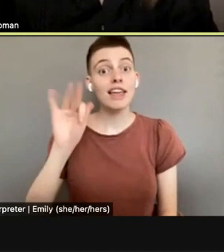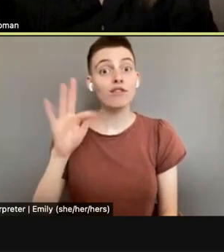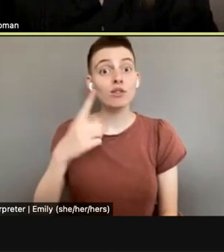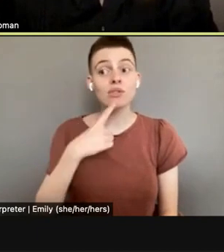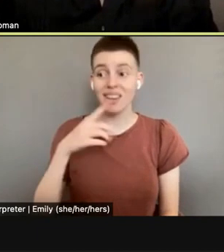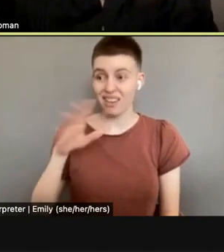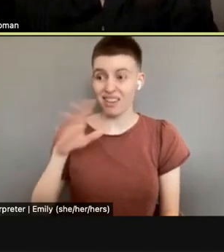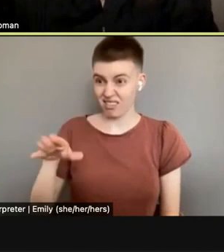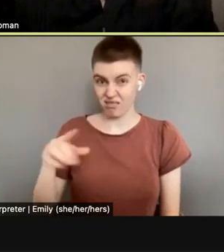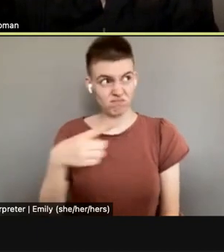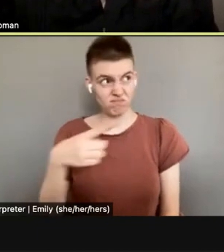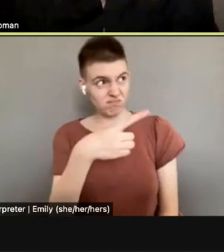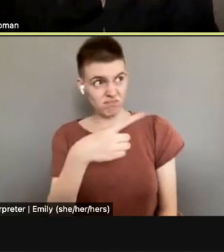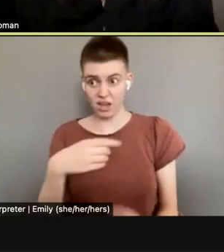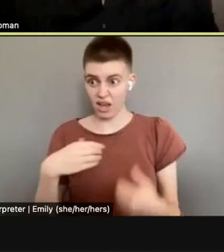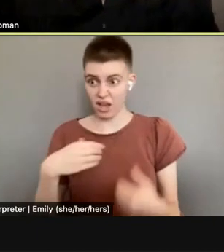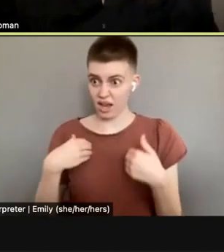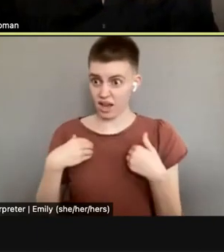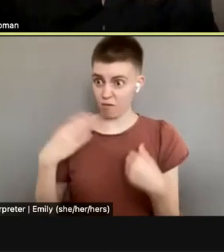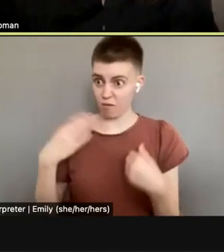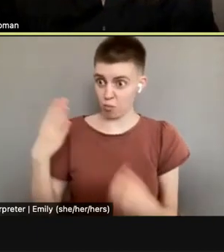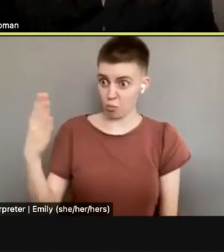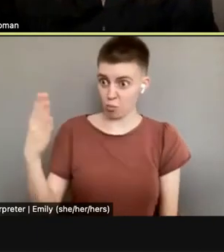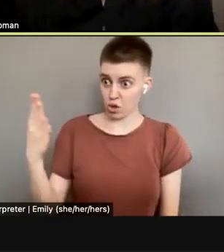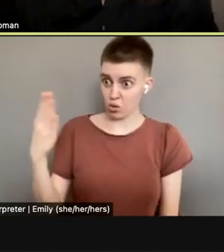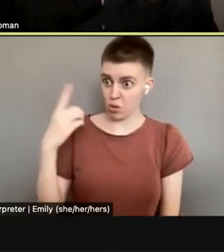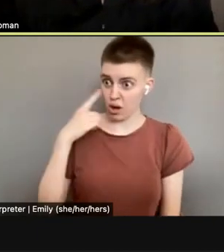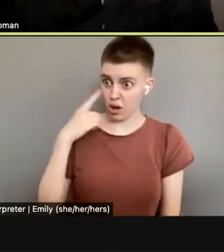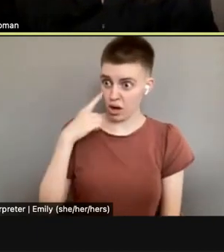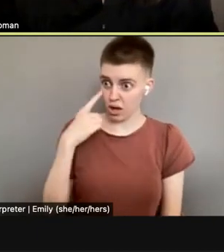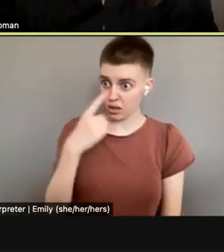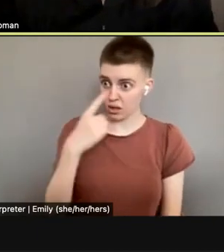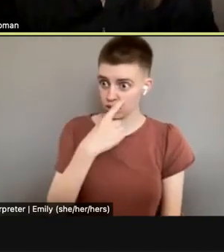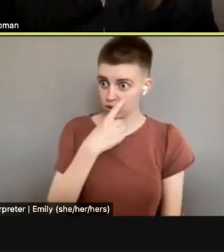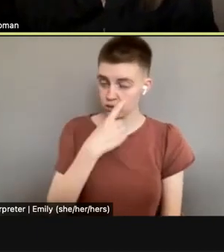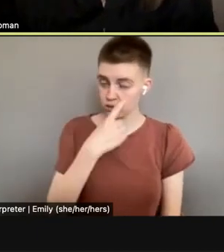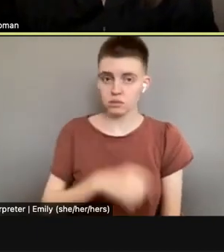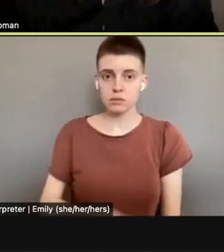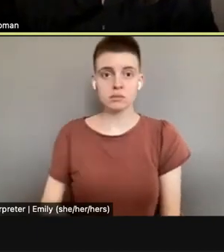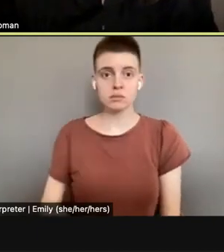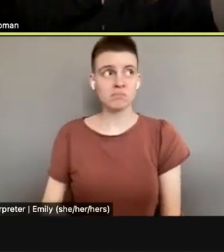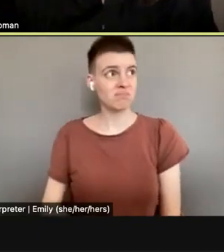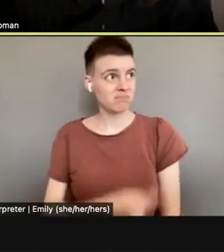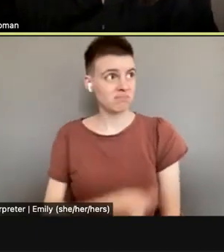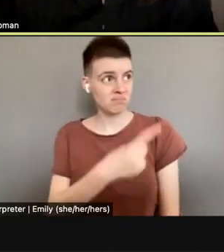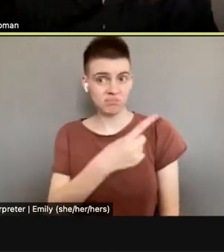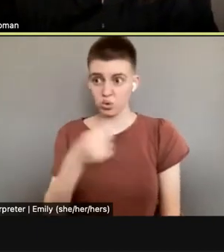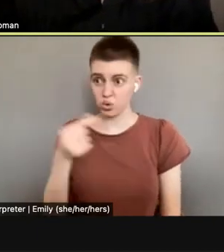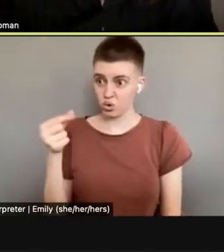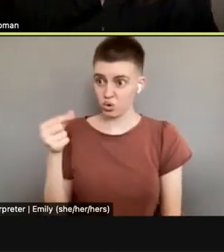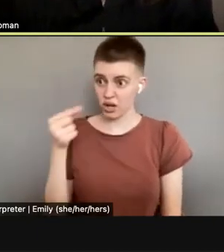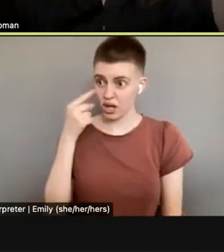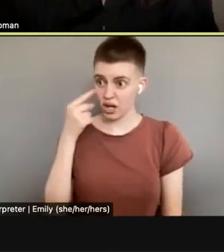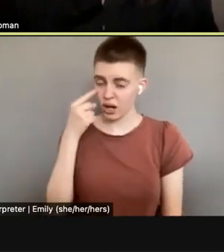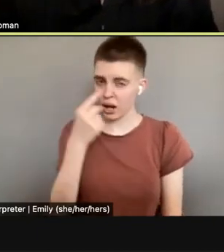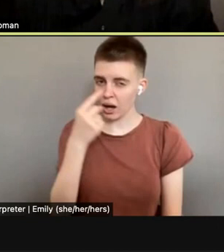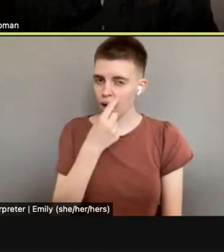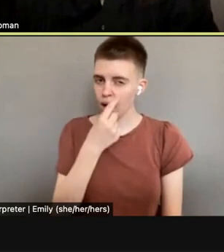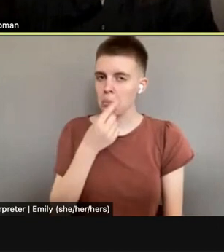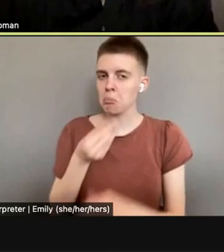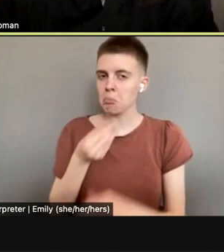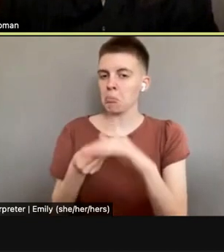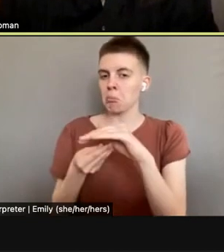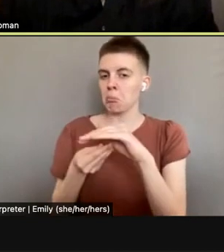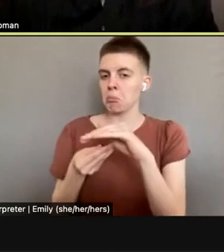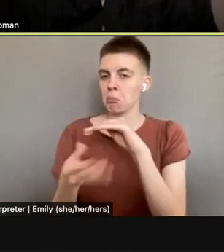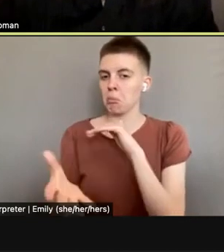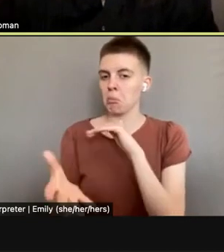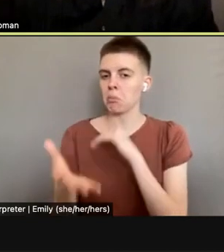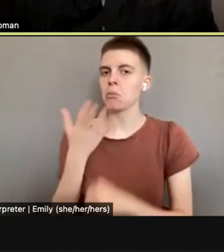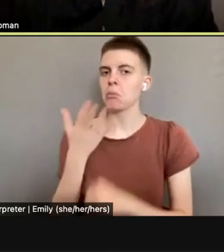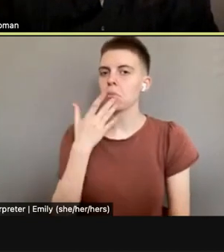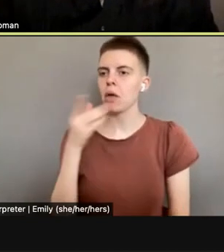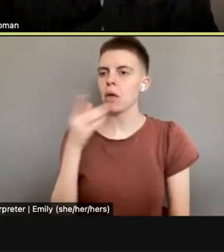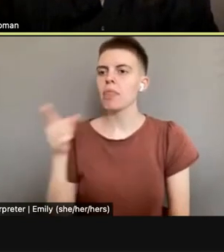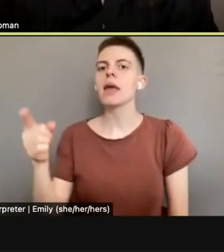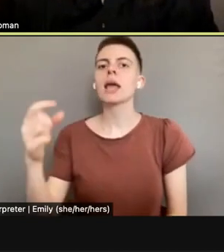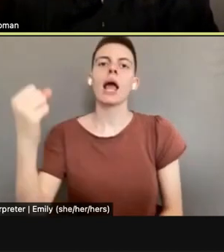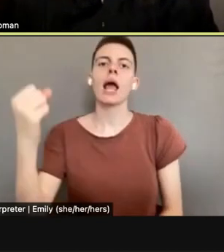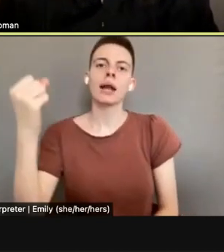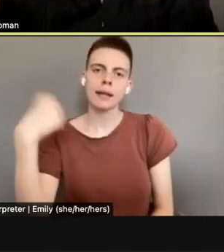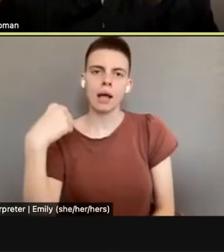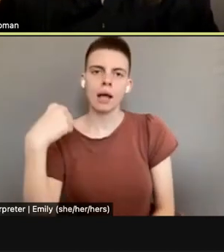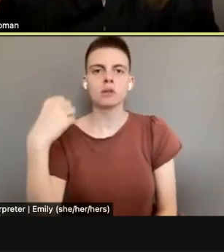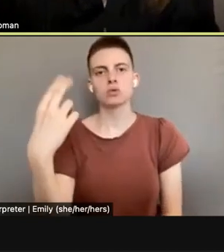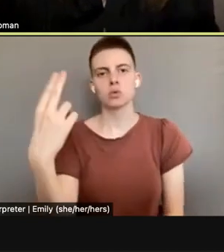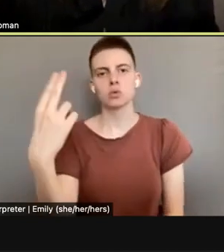eyes? Do they have green eyes? That's different, because now you're giving them that information and they can just confirm or